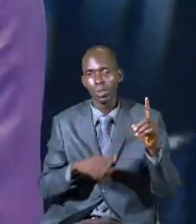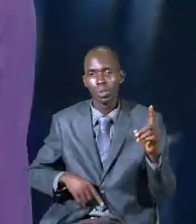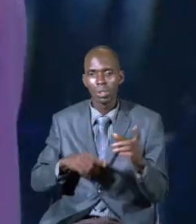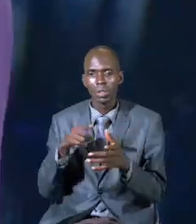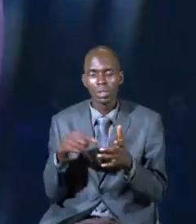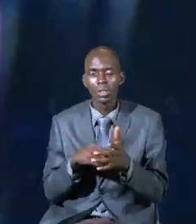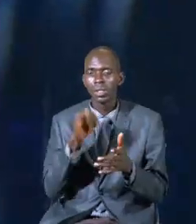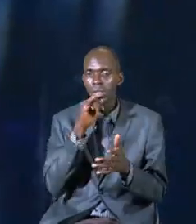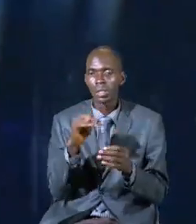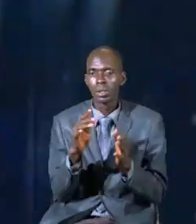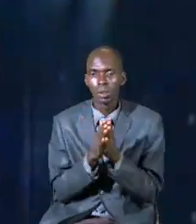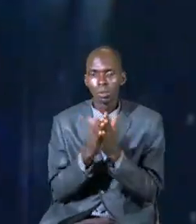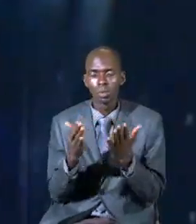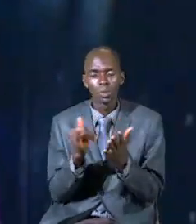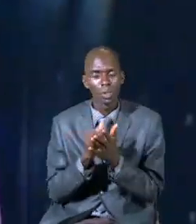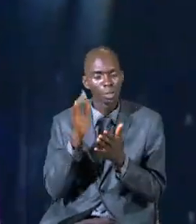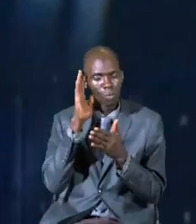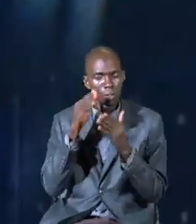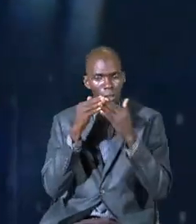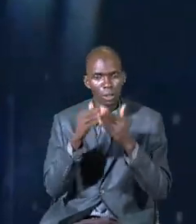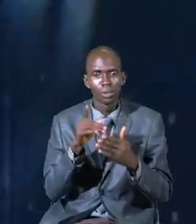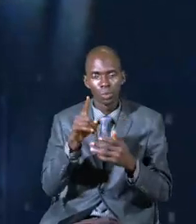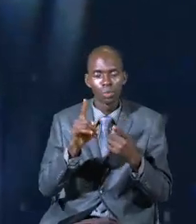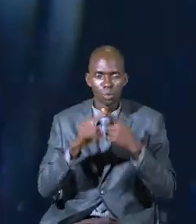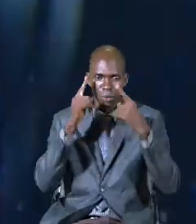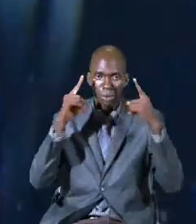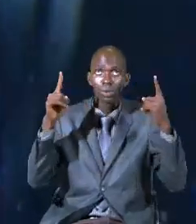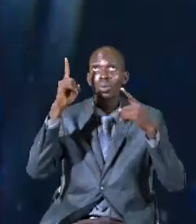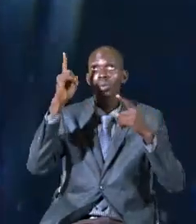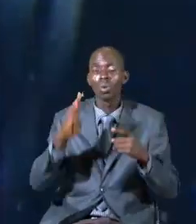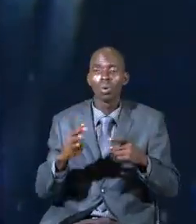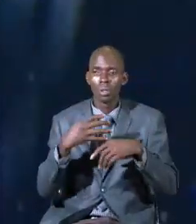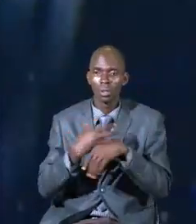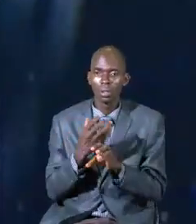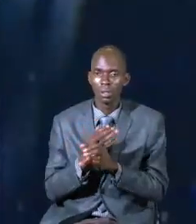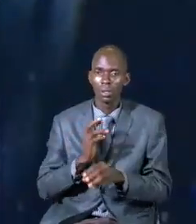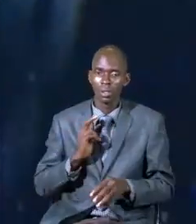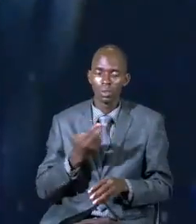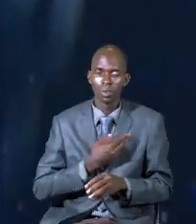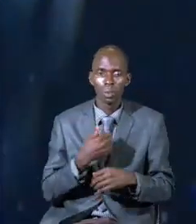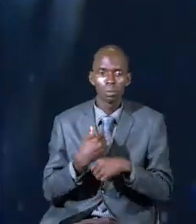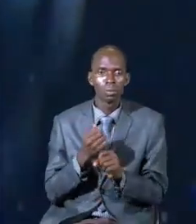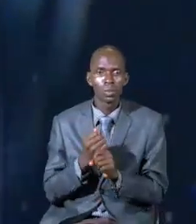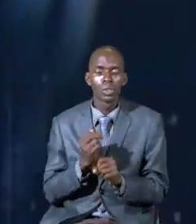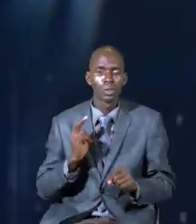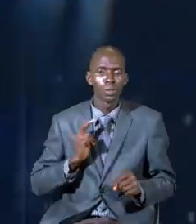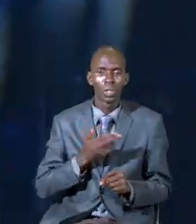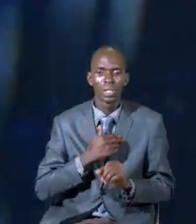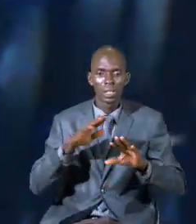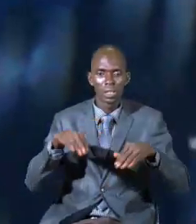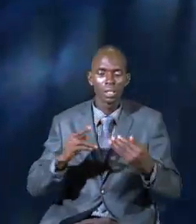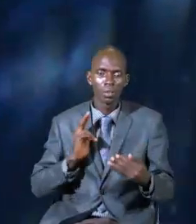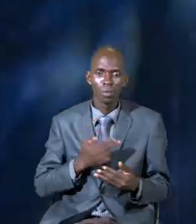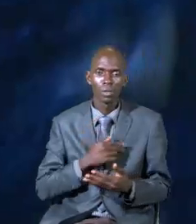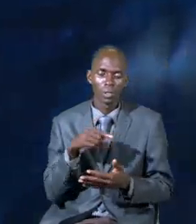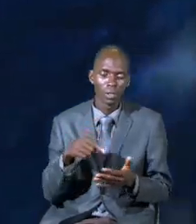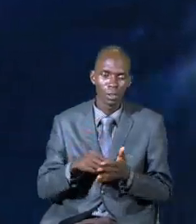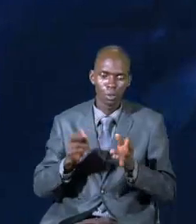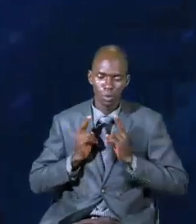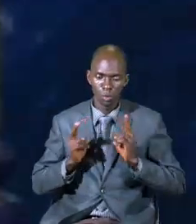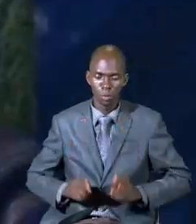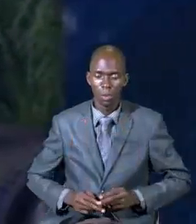make us succeed. God created us and God made us, and he gave us this human machine. And he says,